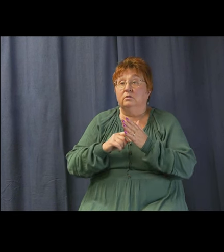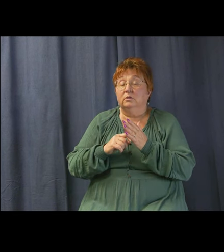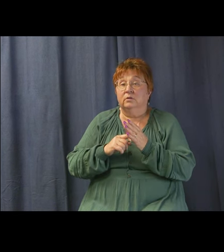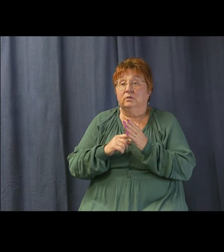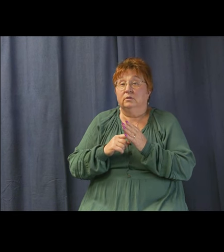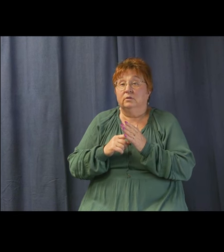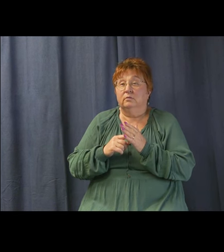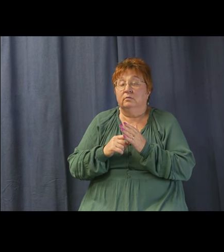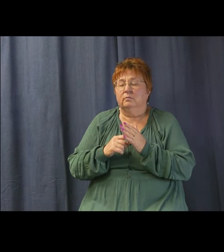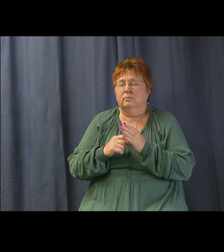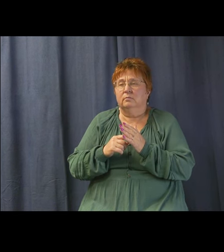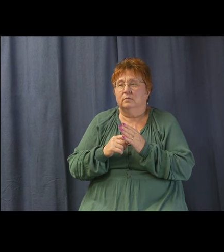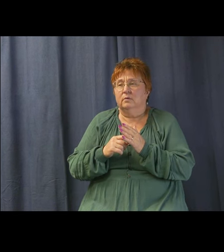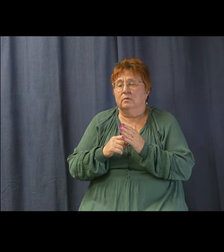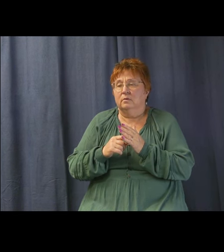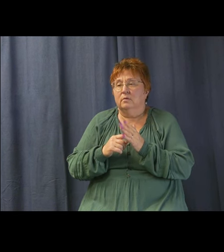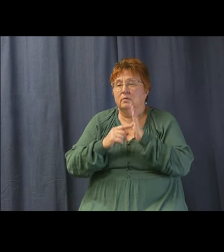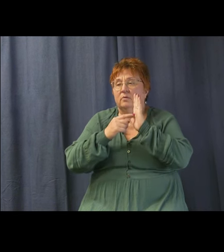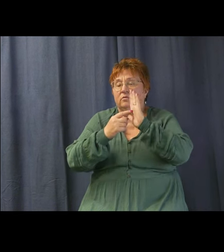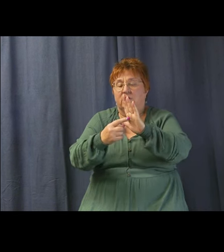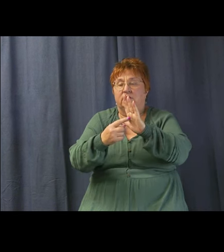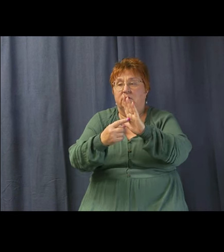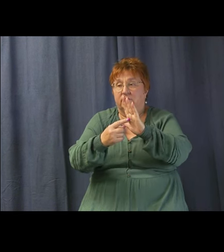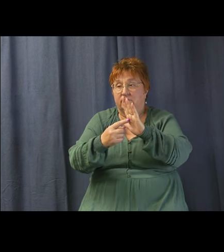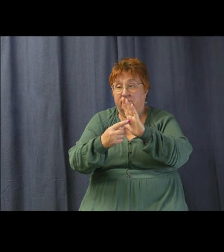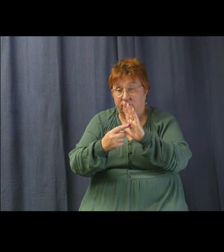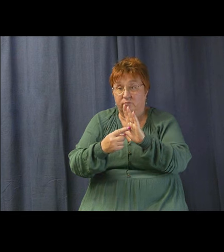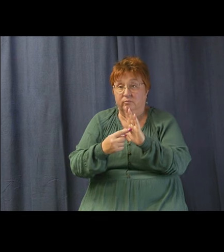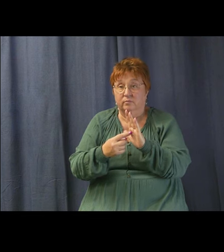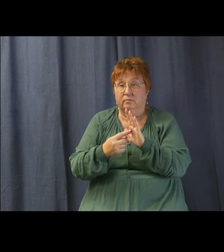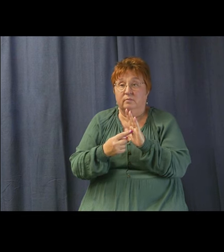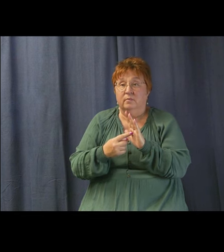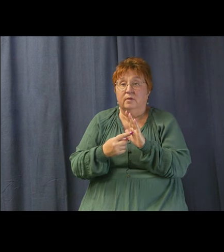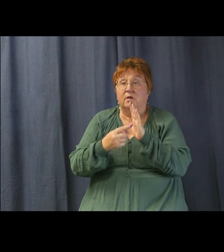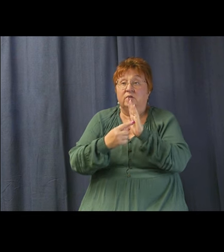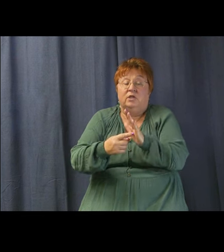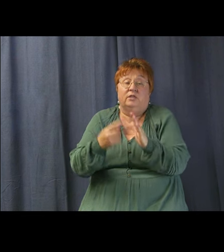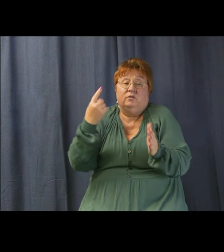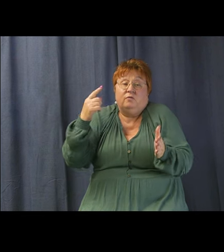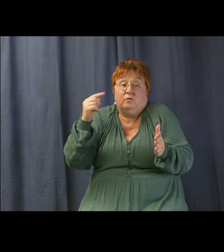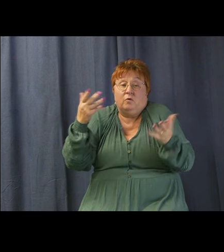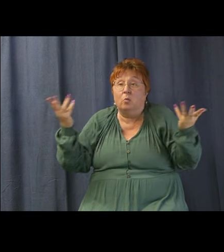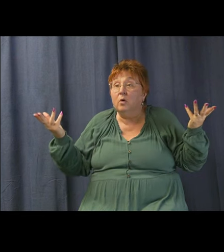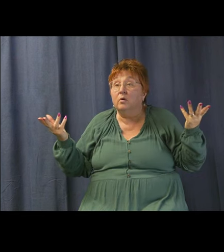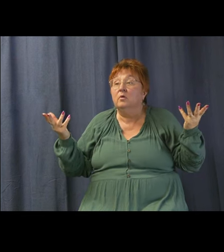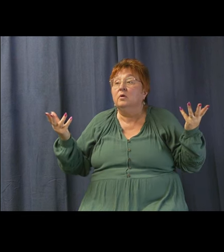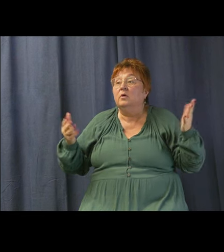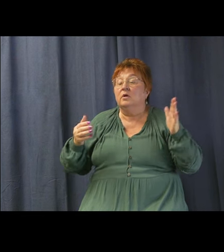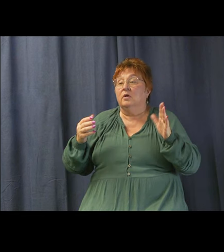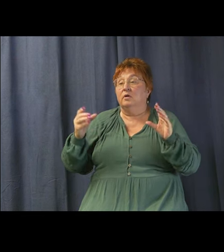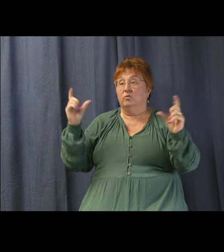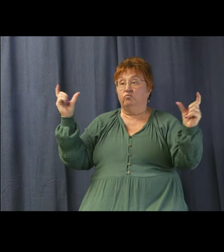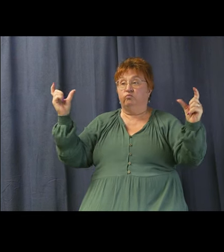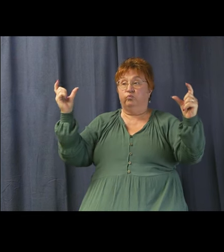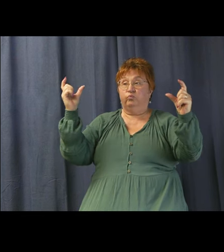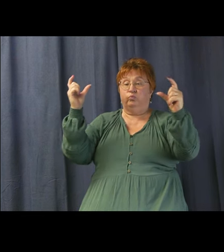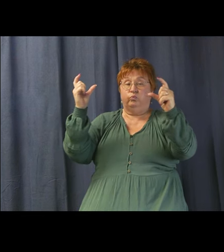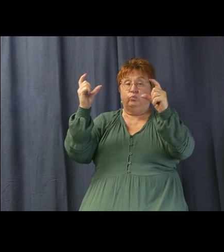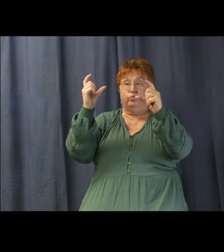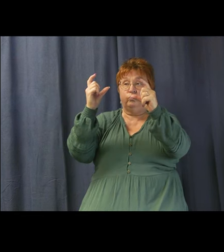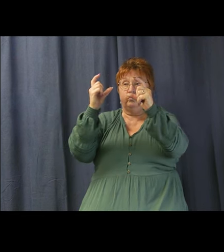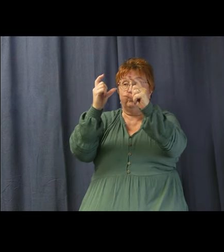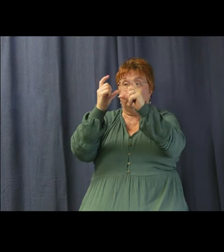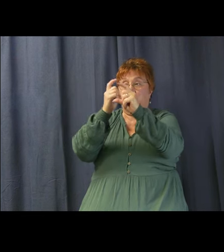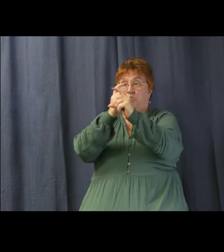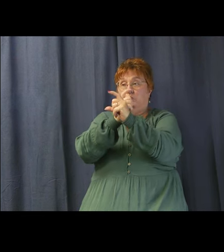Here it is. Let them be for number one, signs. What is he talking about? He's talking about solar lunar eclipses, because no false prophet